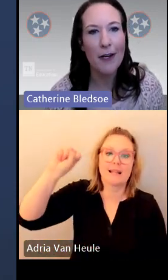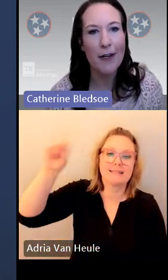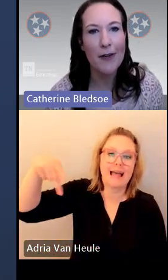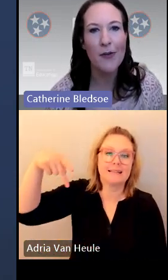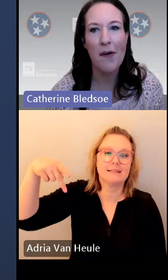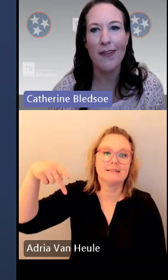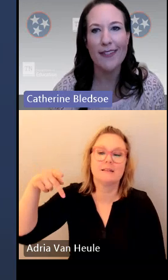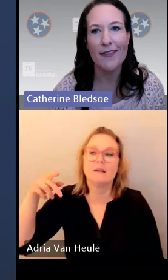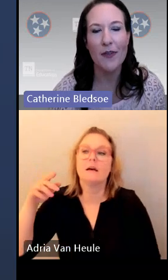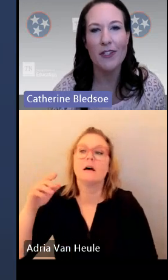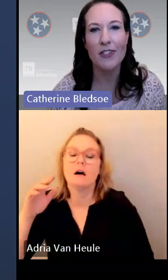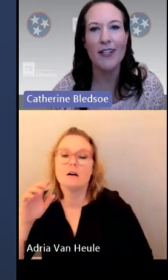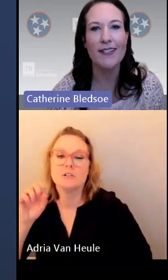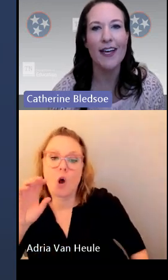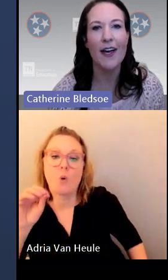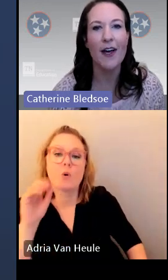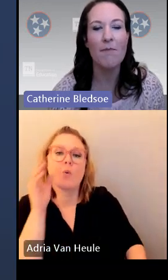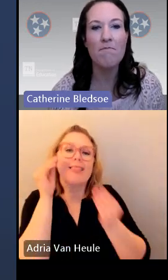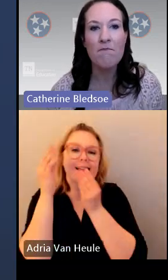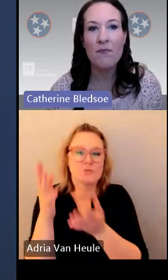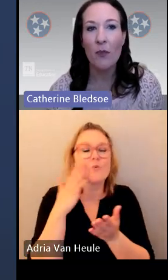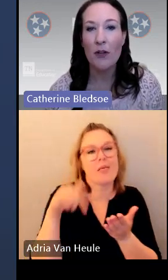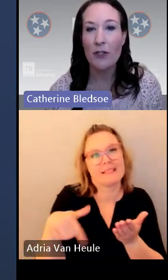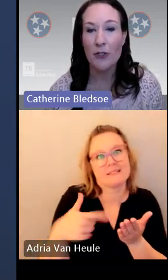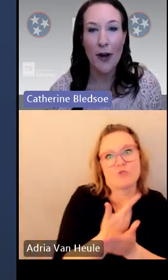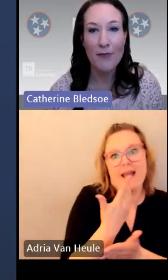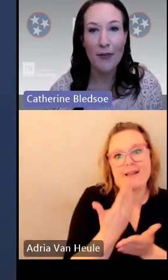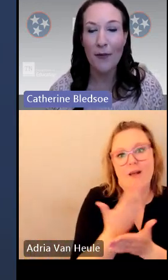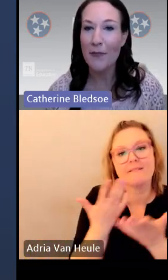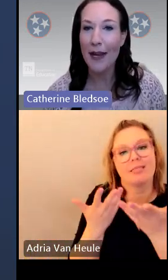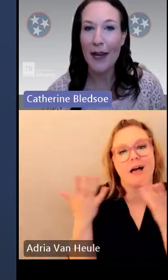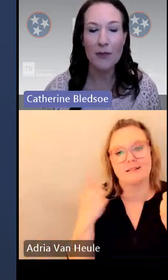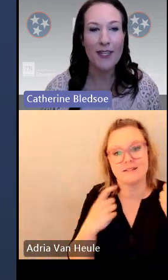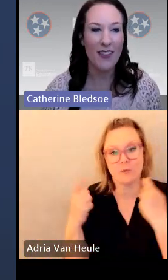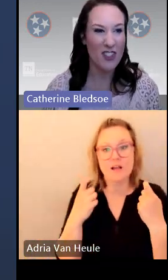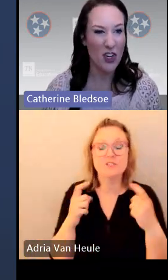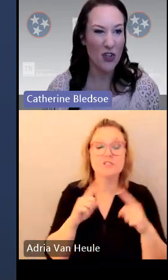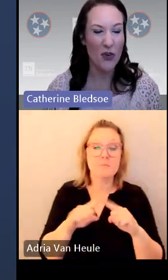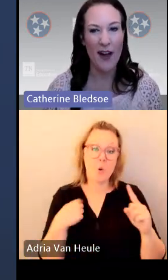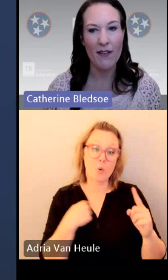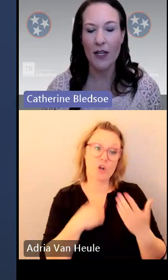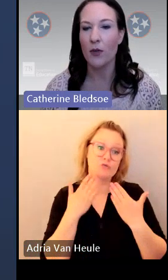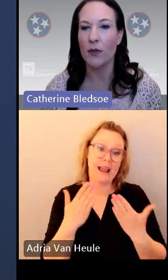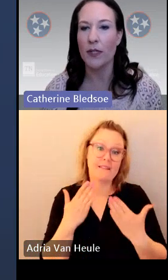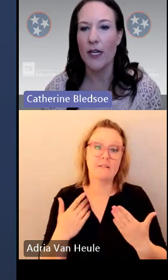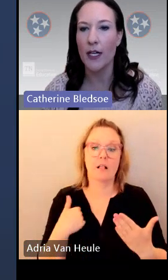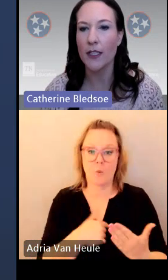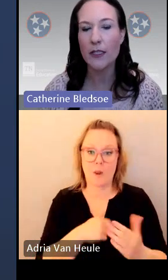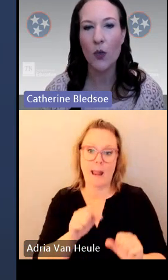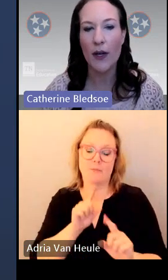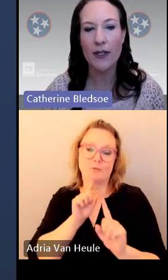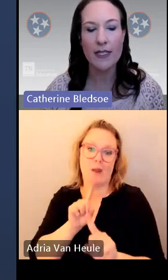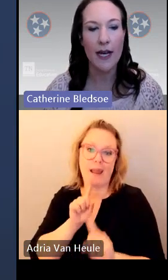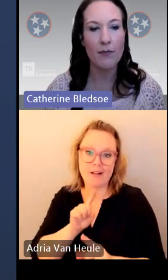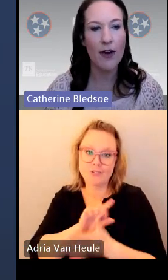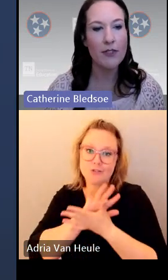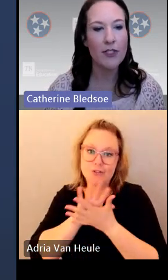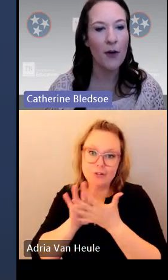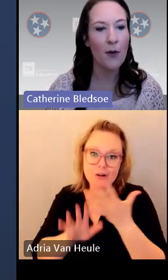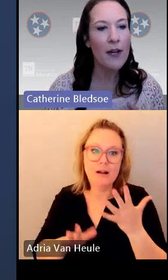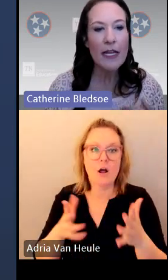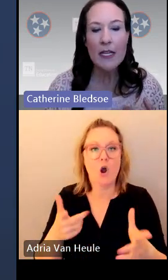know this is brand new. You have lots of questions. We are just grateful that we've been able to get this turned around in a really quick